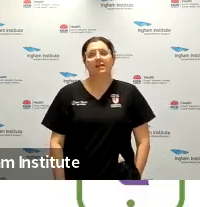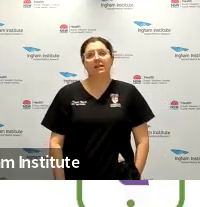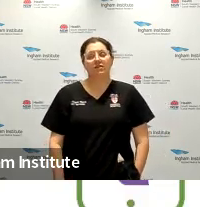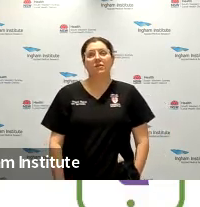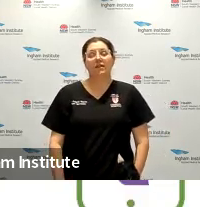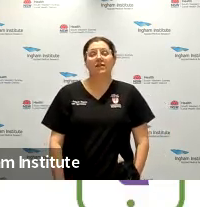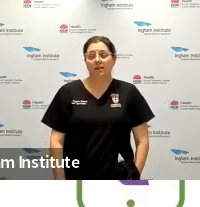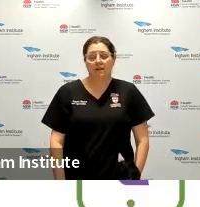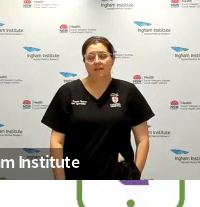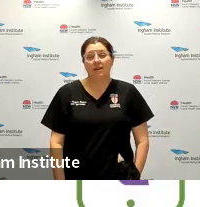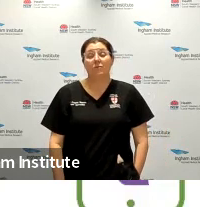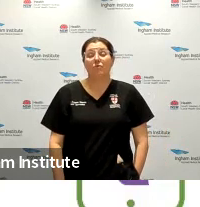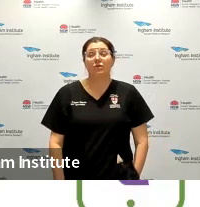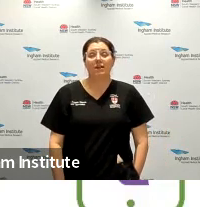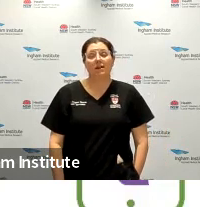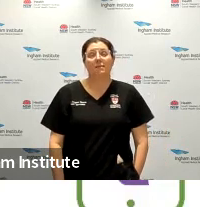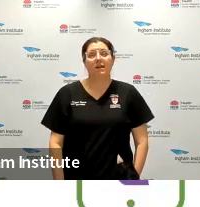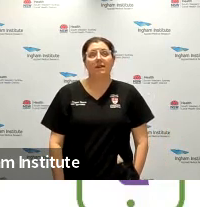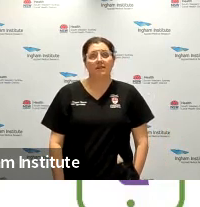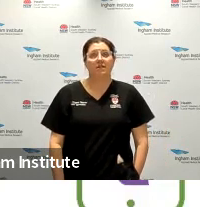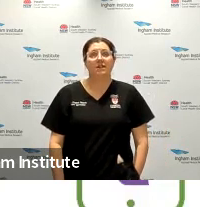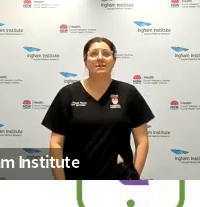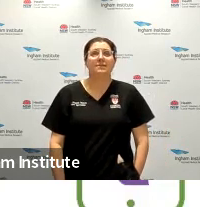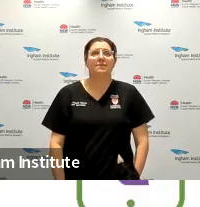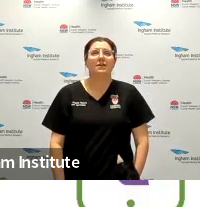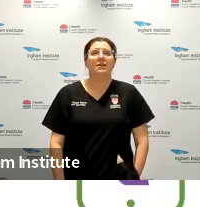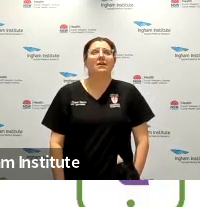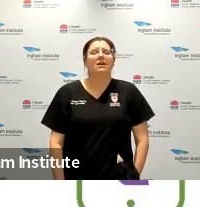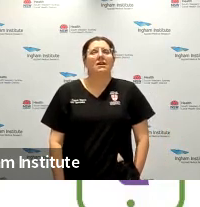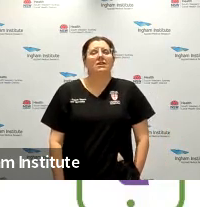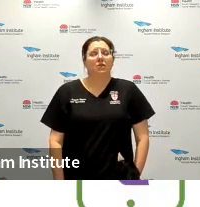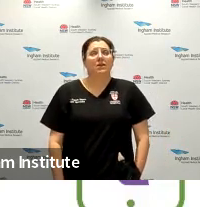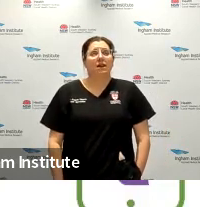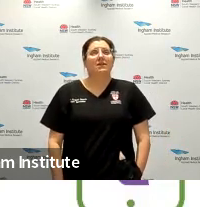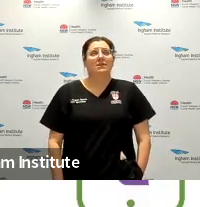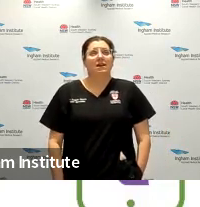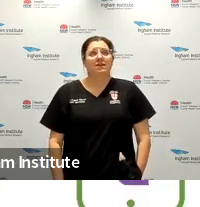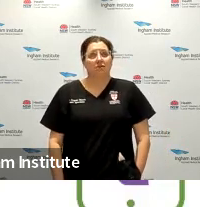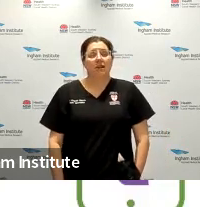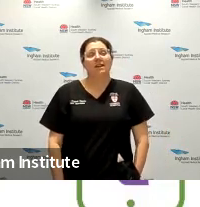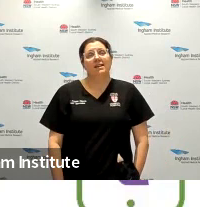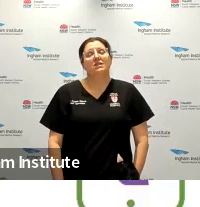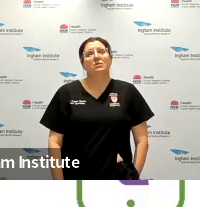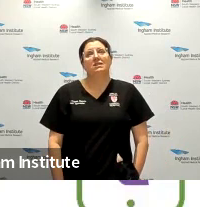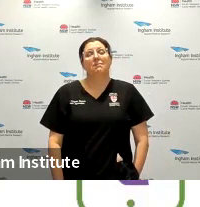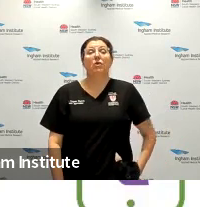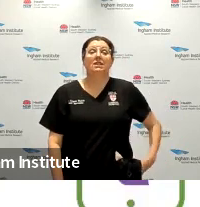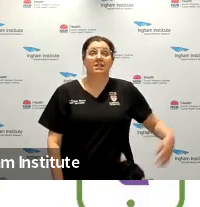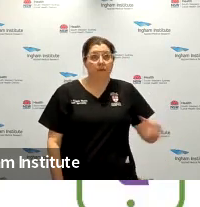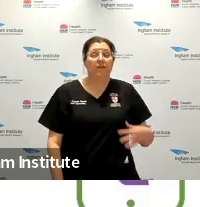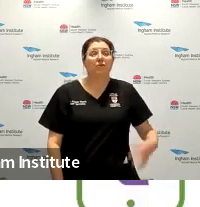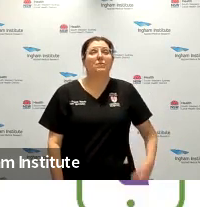extrapolating that to other more broader LHDs. So we created a SCREEN, and this was